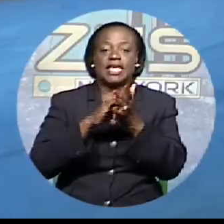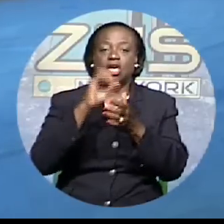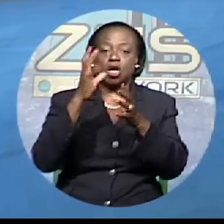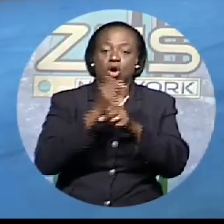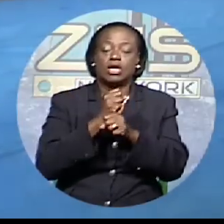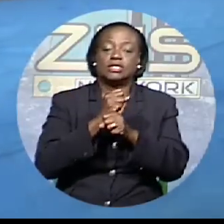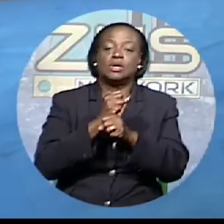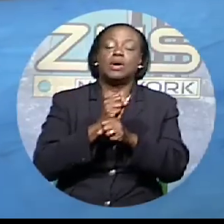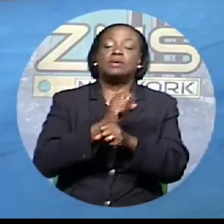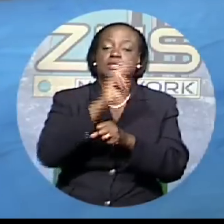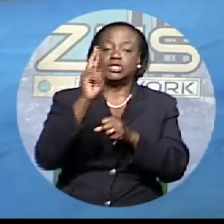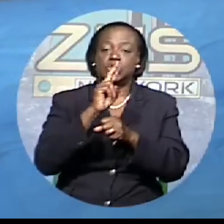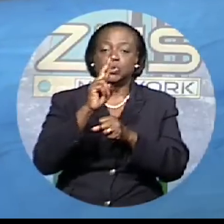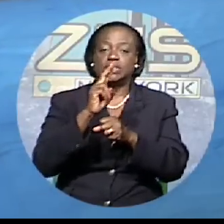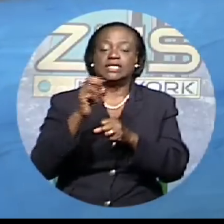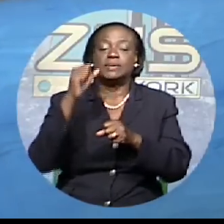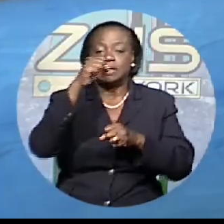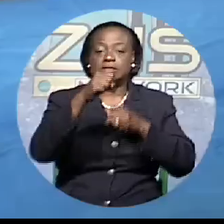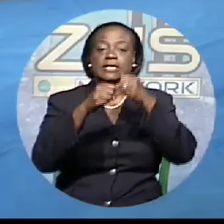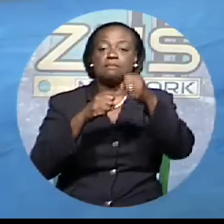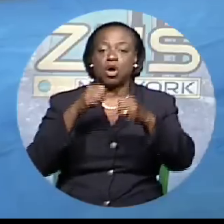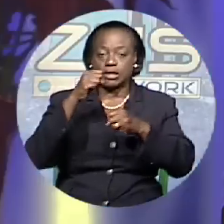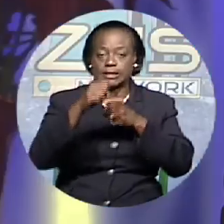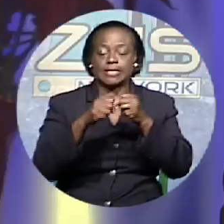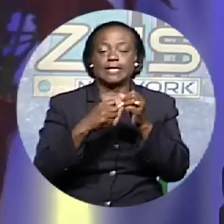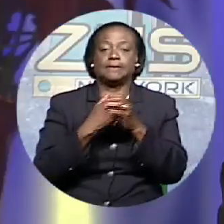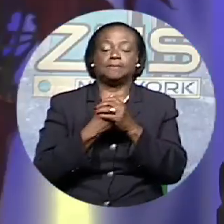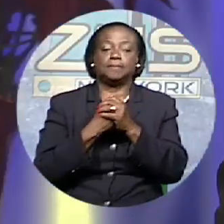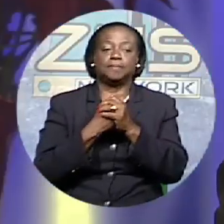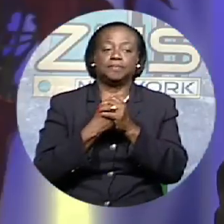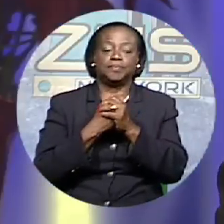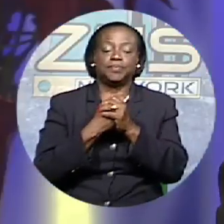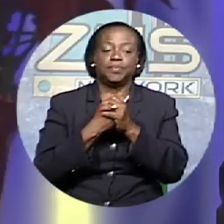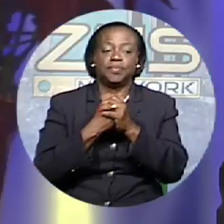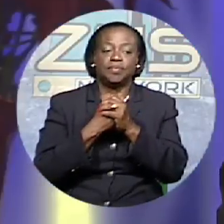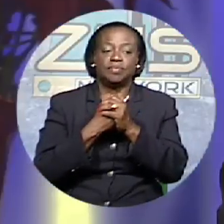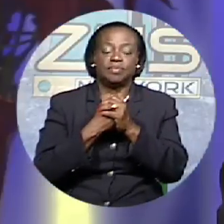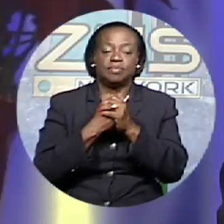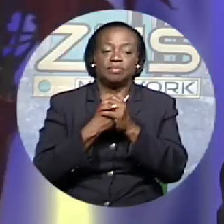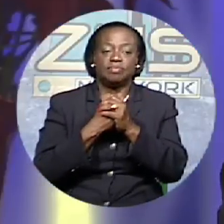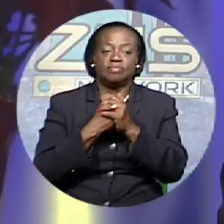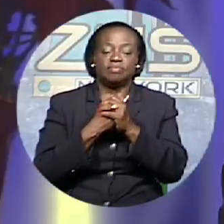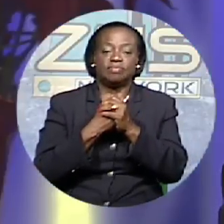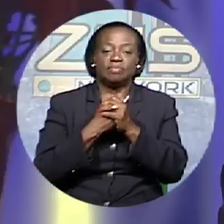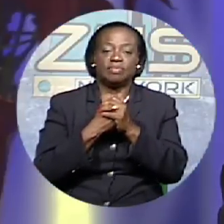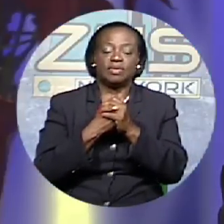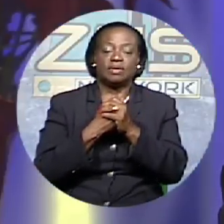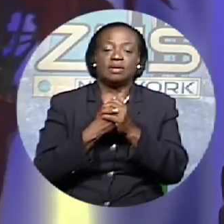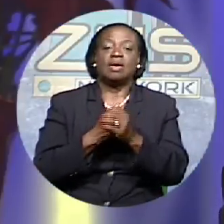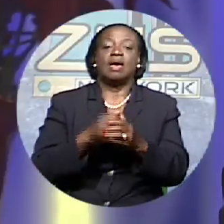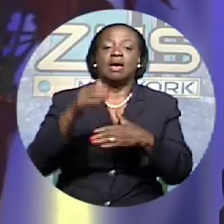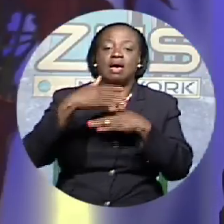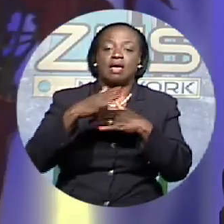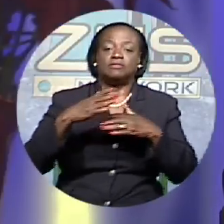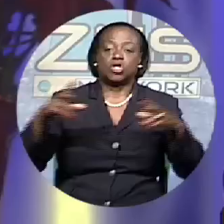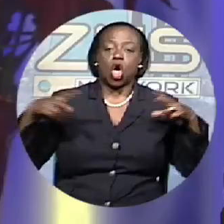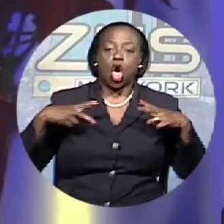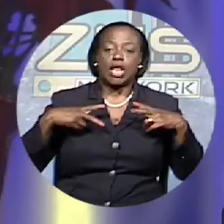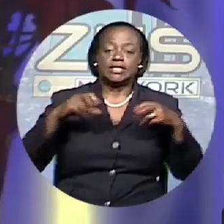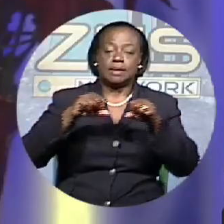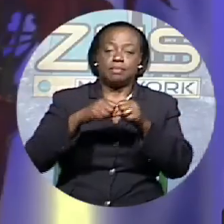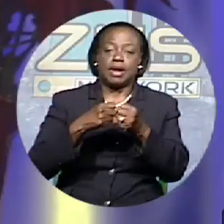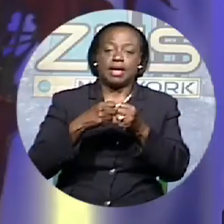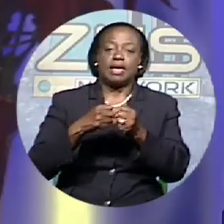contest. Kelsey Johnson, ZNS Total Sports. All right, thanks a lot, Kelsey. Well, following the holiday break, the New Providence